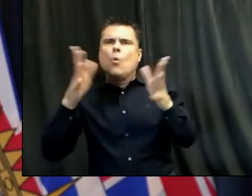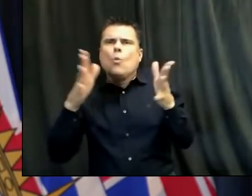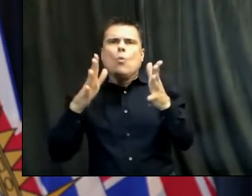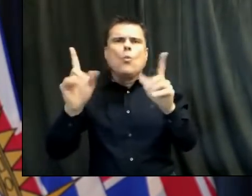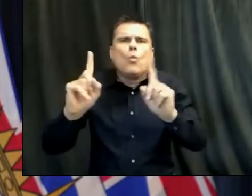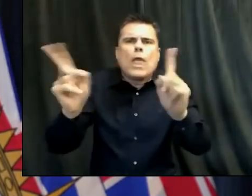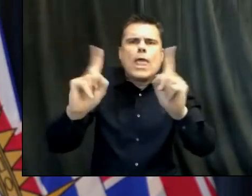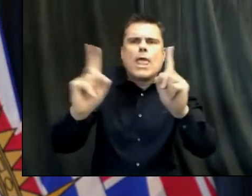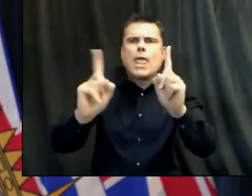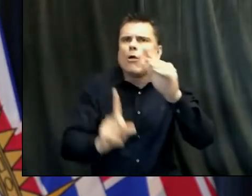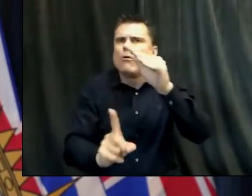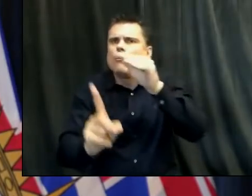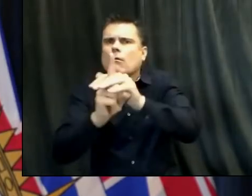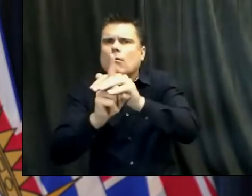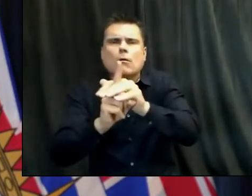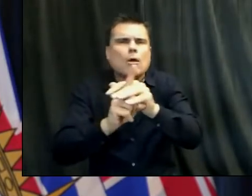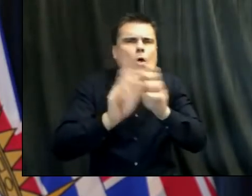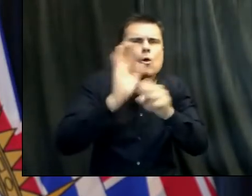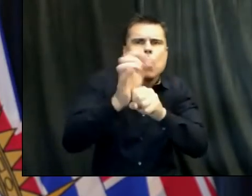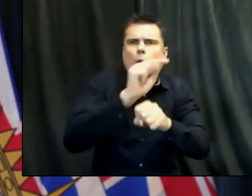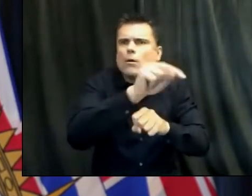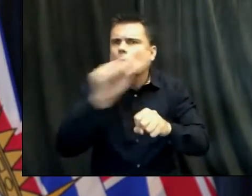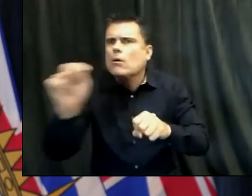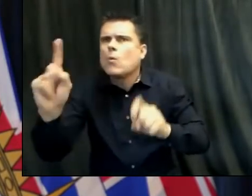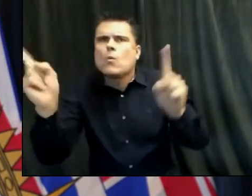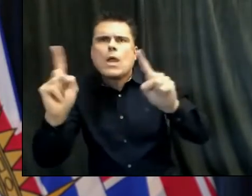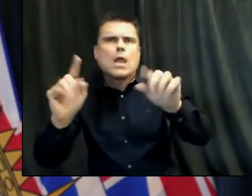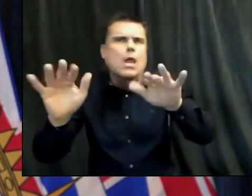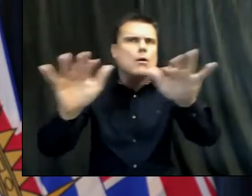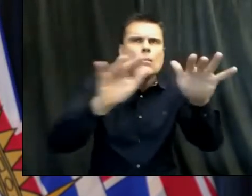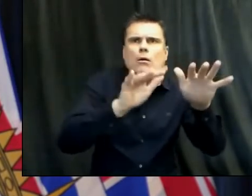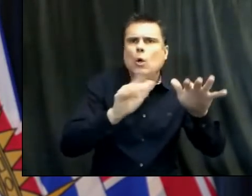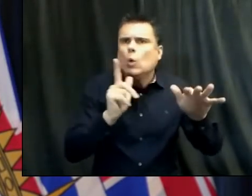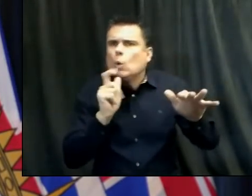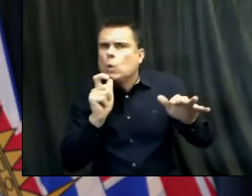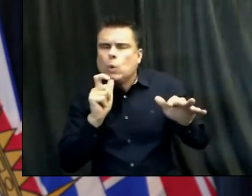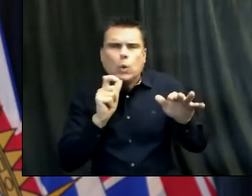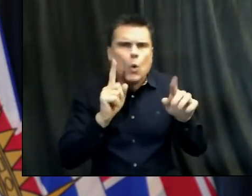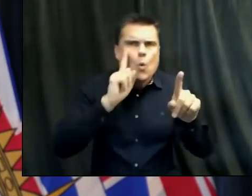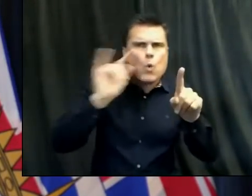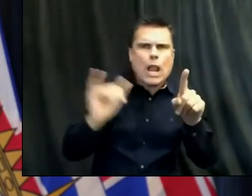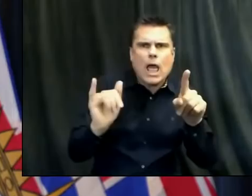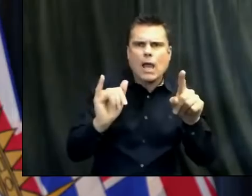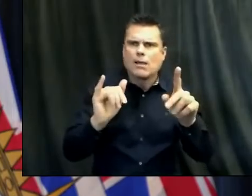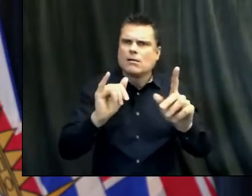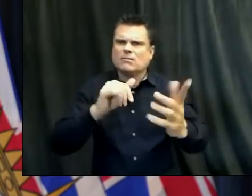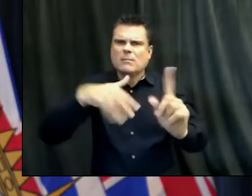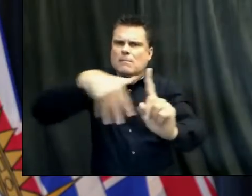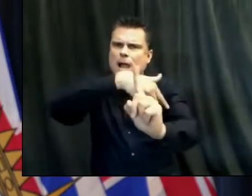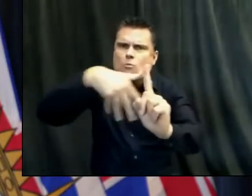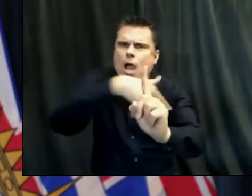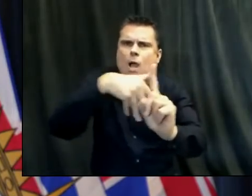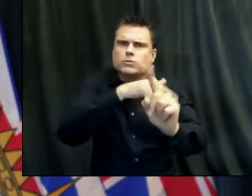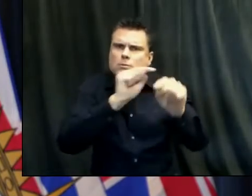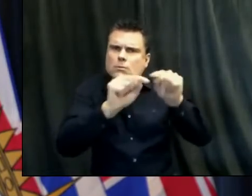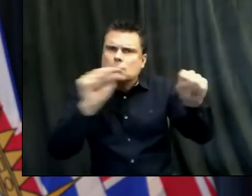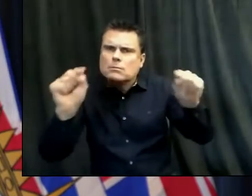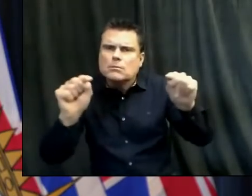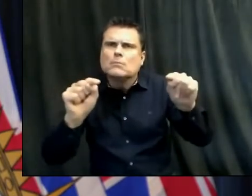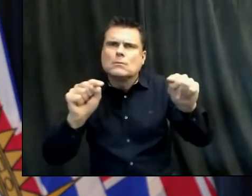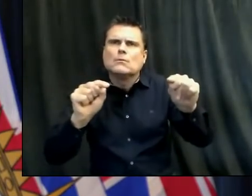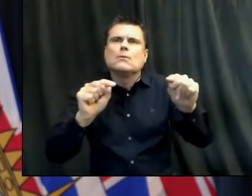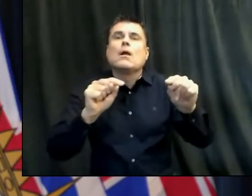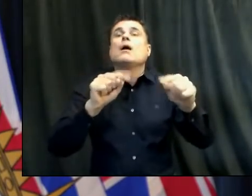and being able to understand who's infected and manage them, and that is part of what is going on. There's also